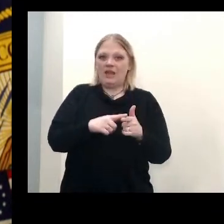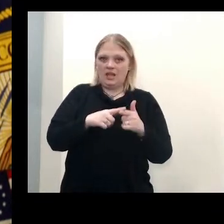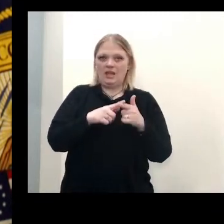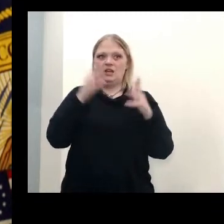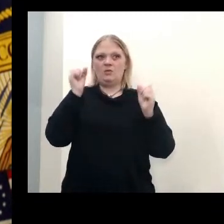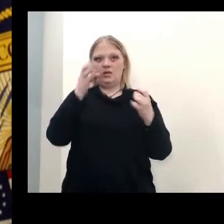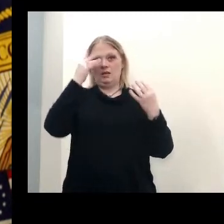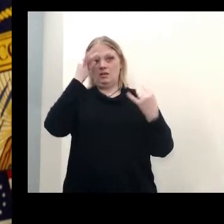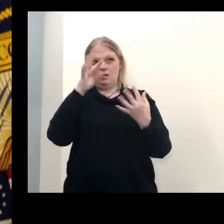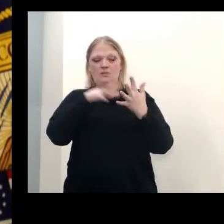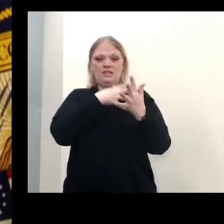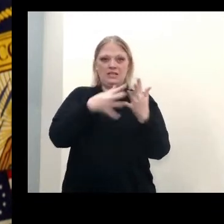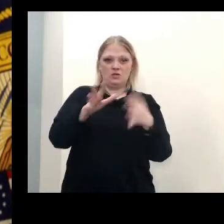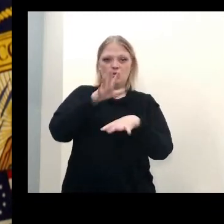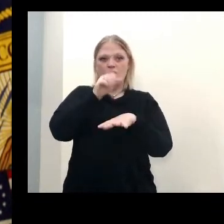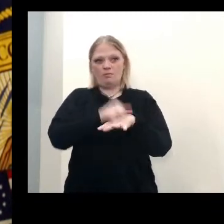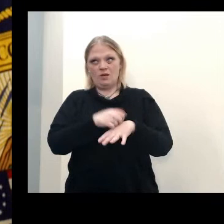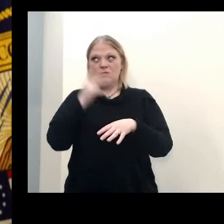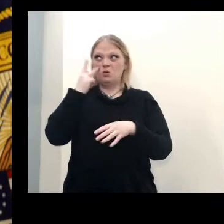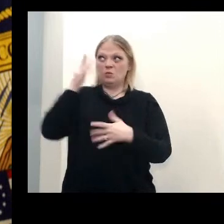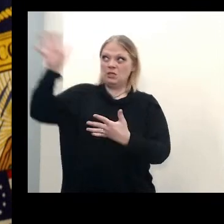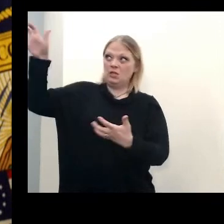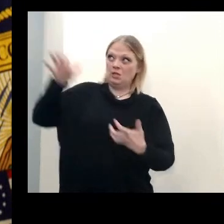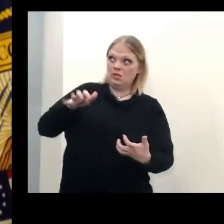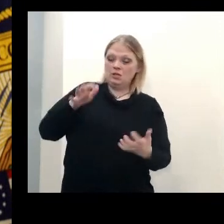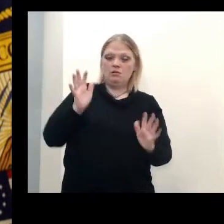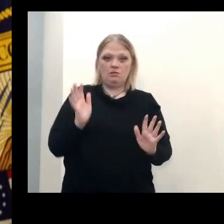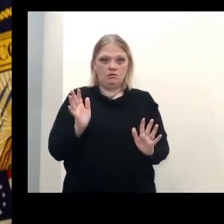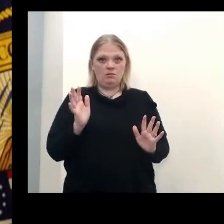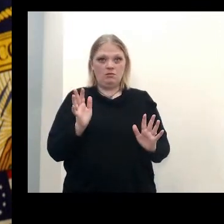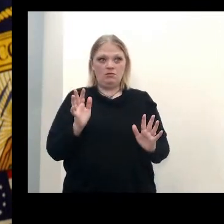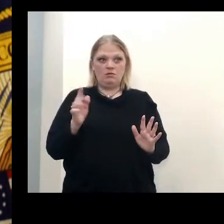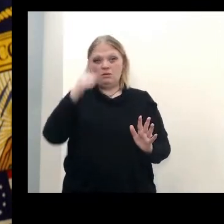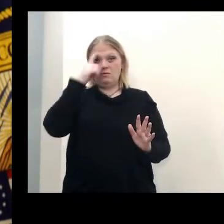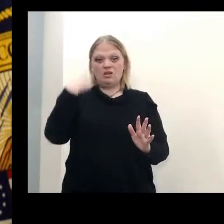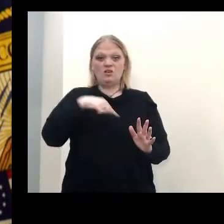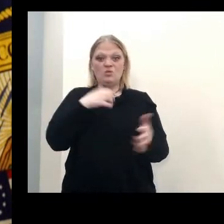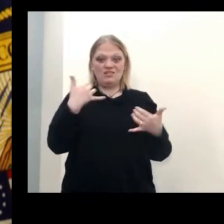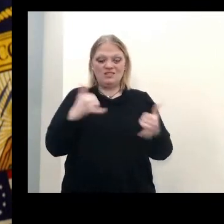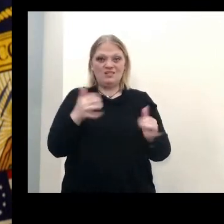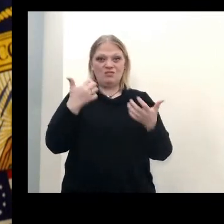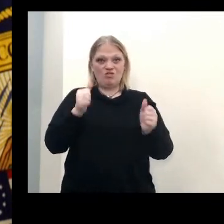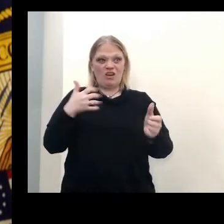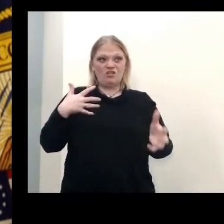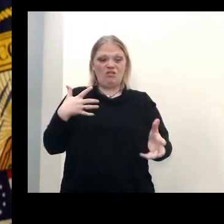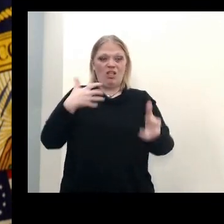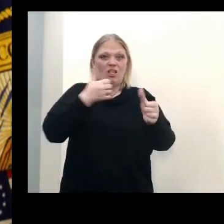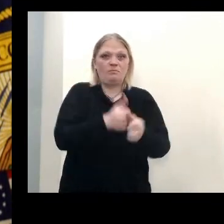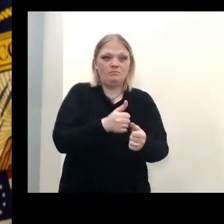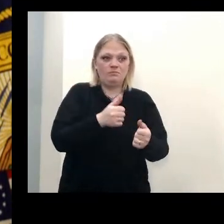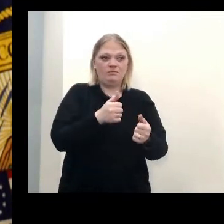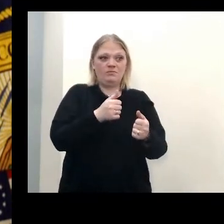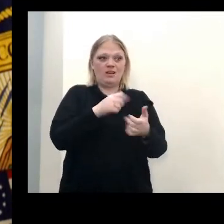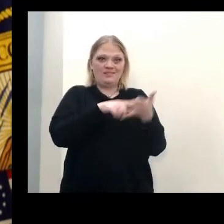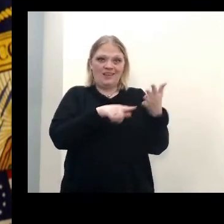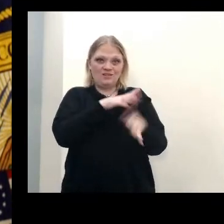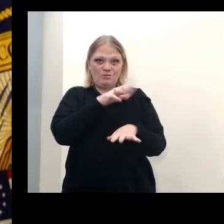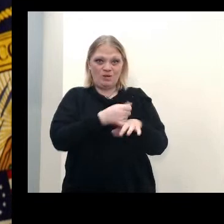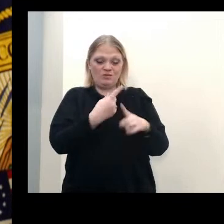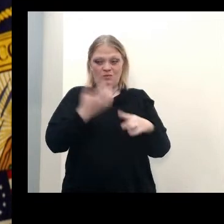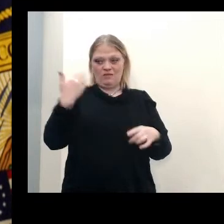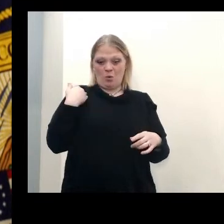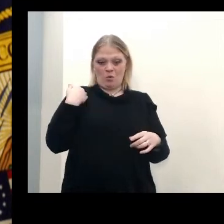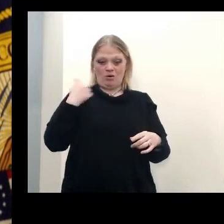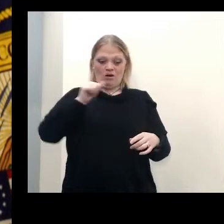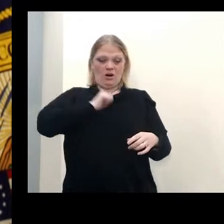rescheduling and seeing what we get at that point. But because we're still cleaning up the vaccine appointments that were canceled, we ourselves